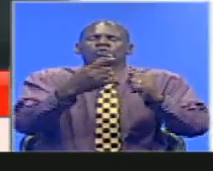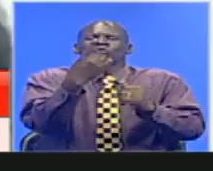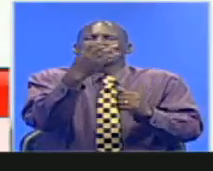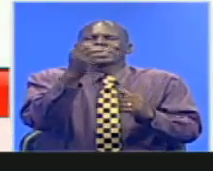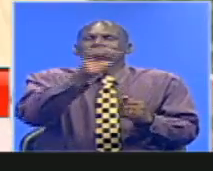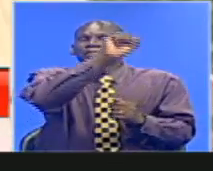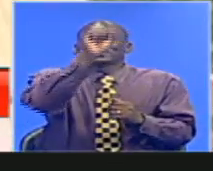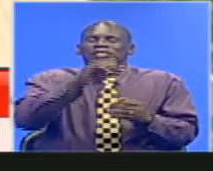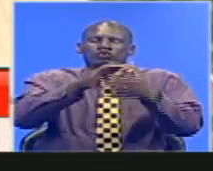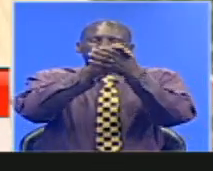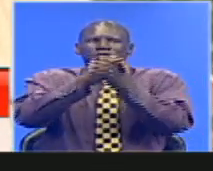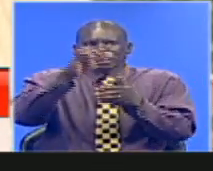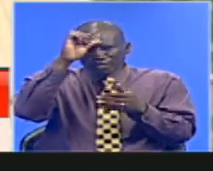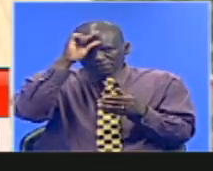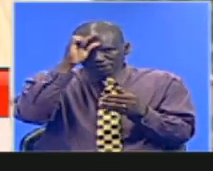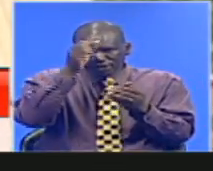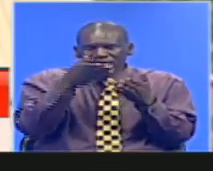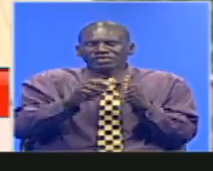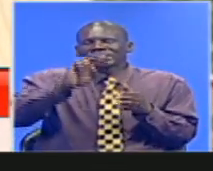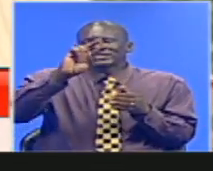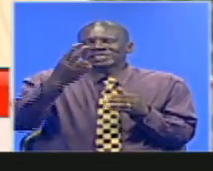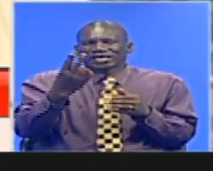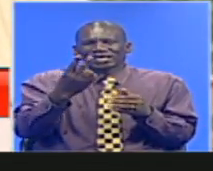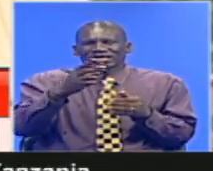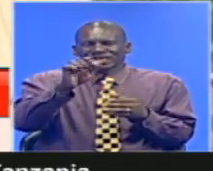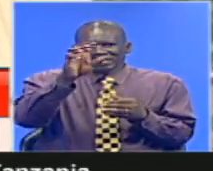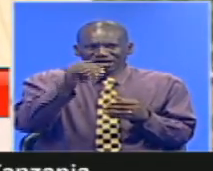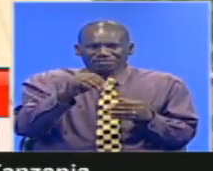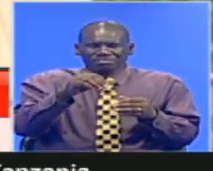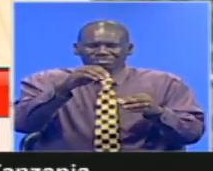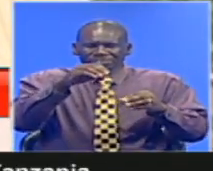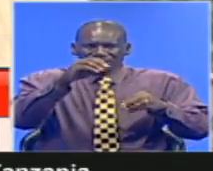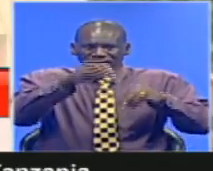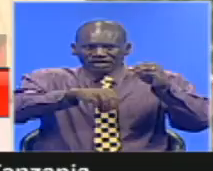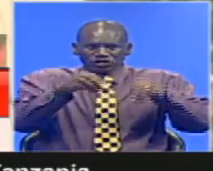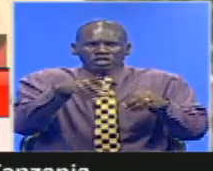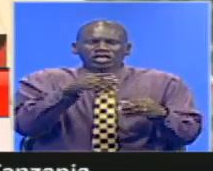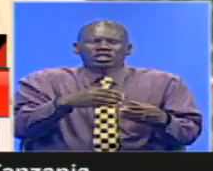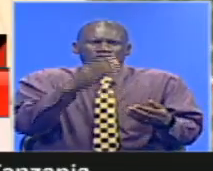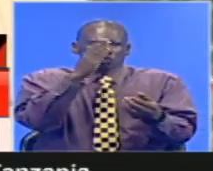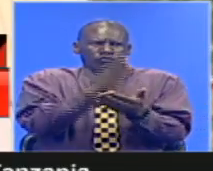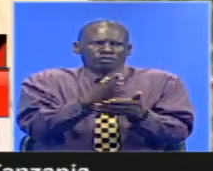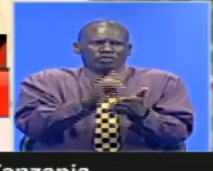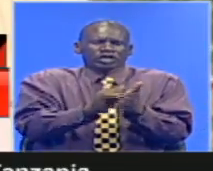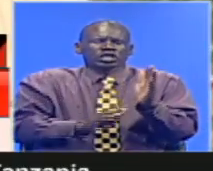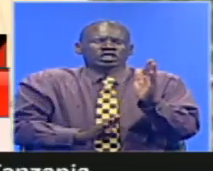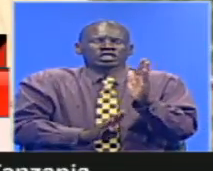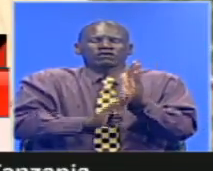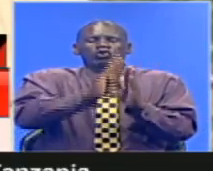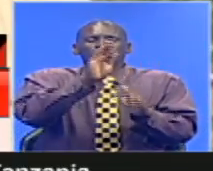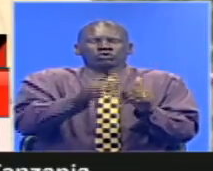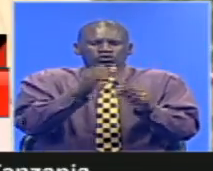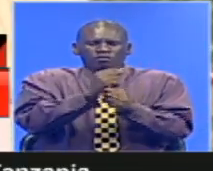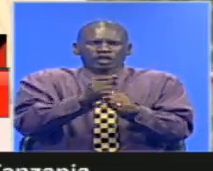Jubilee government. These second elections since then are a testament to the progress we are making in our